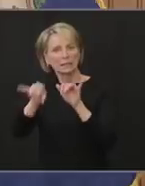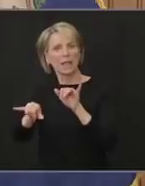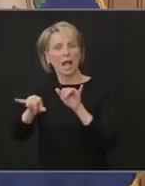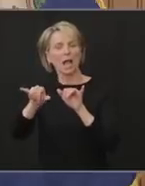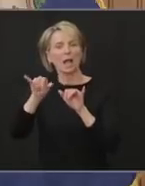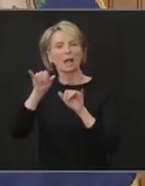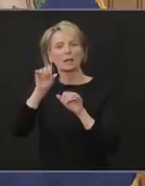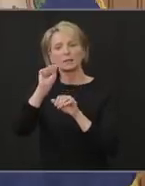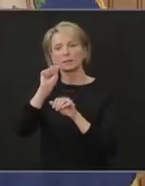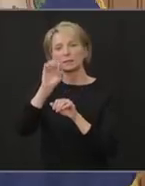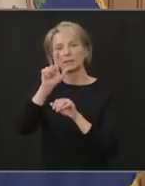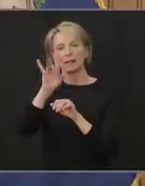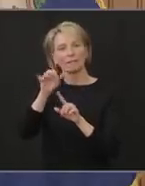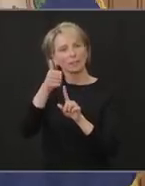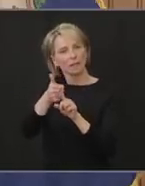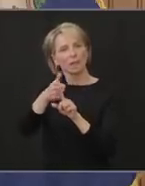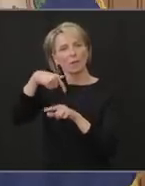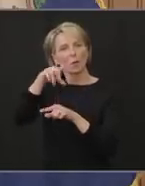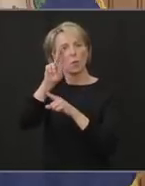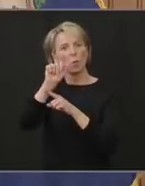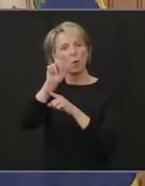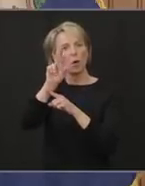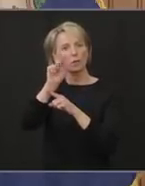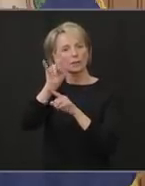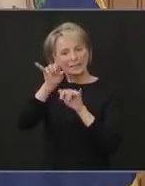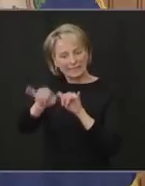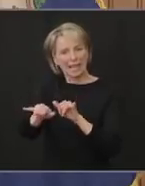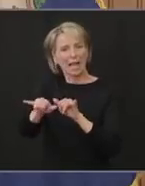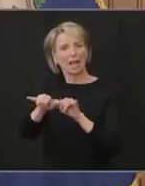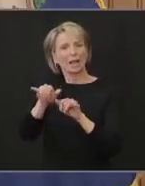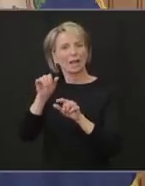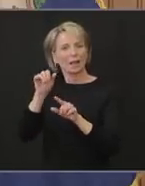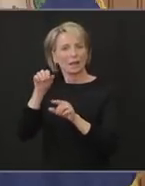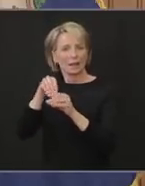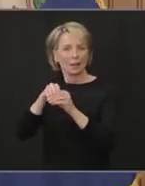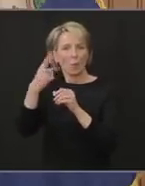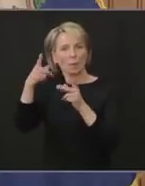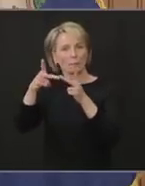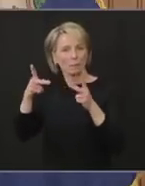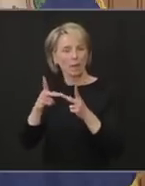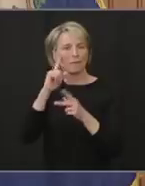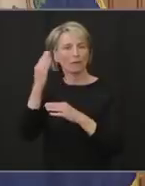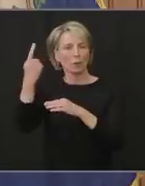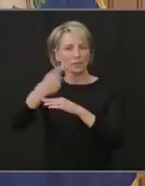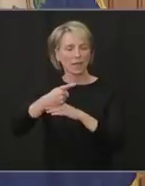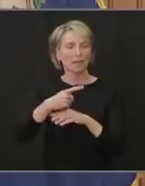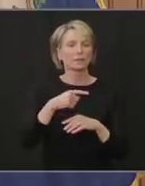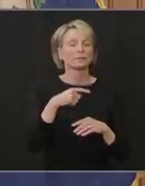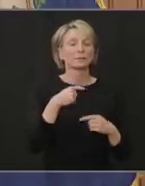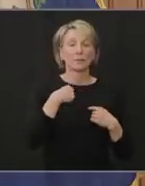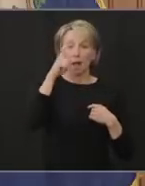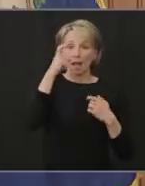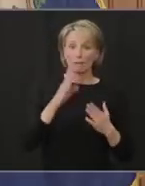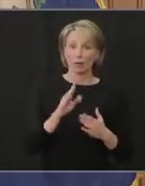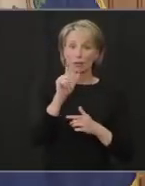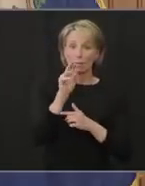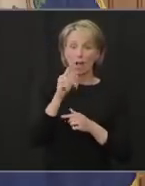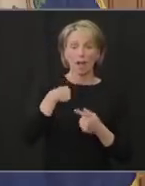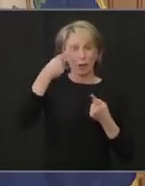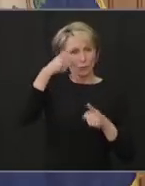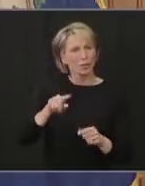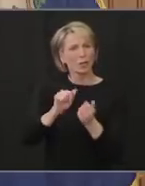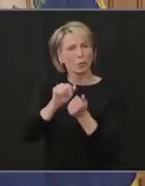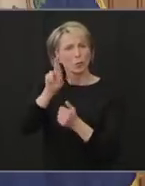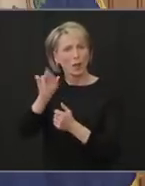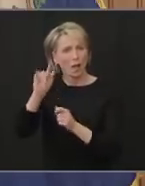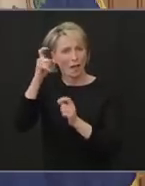her about that. Look, I think it makes sense. As I said, for the folks coming up from New York, my advice is stay close to home rather than traveling a lot